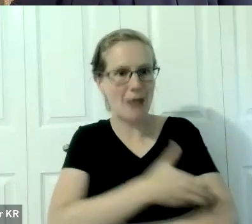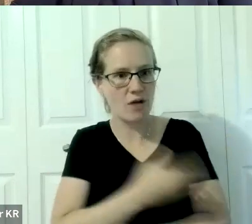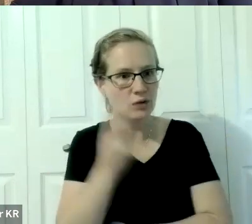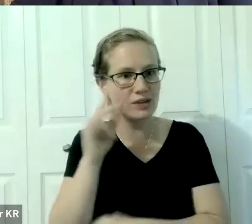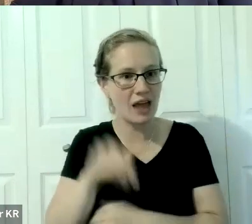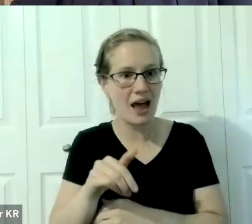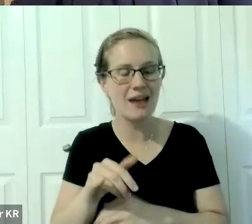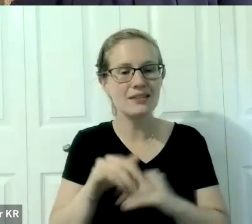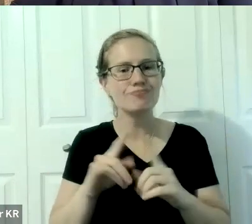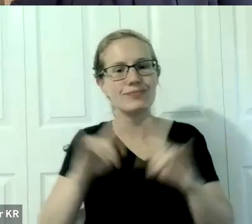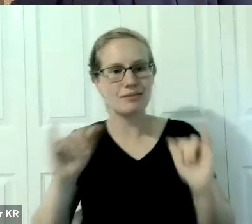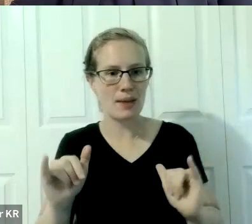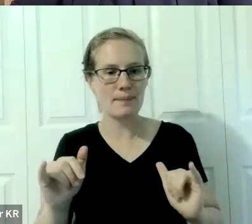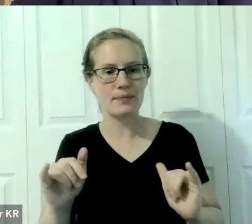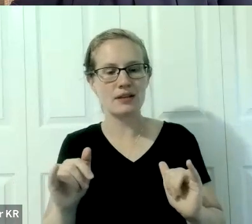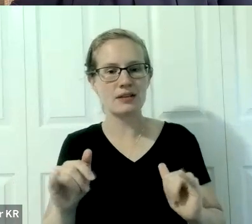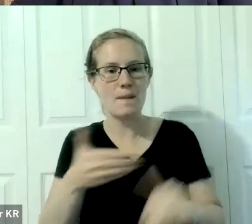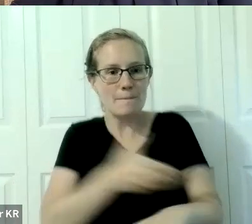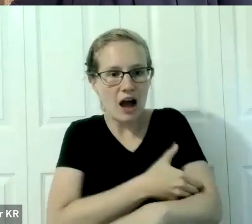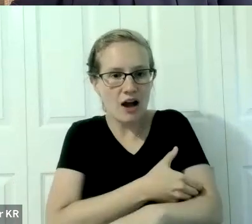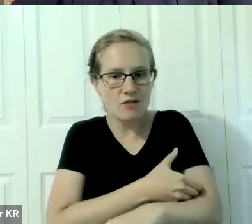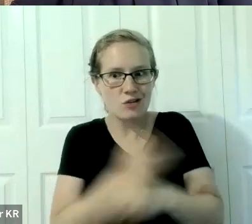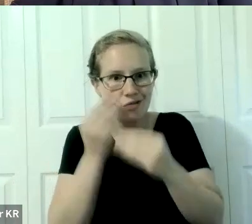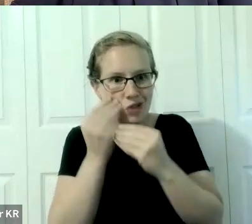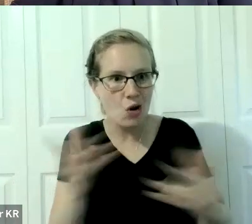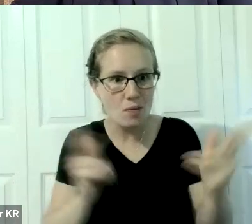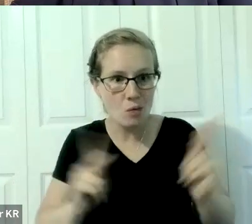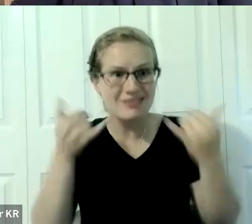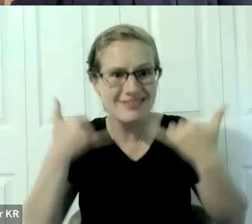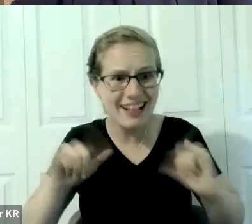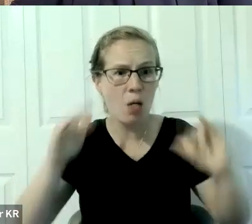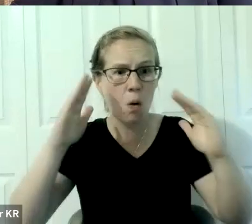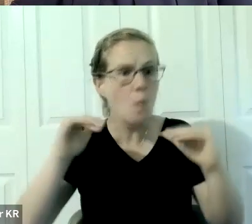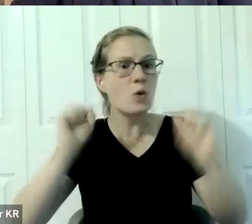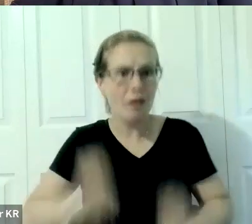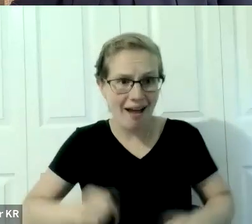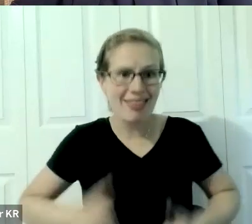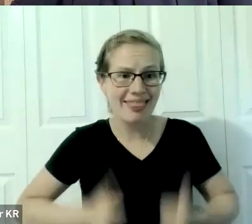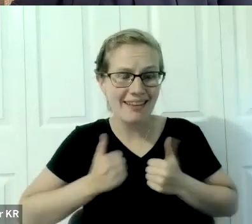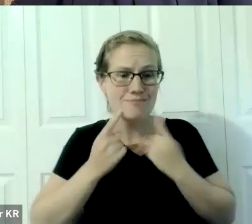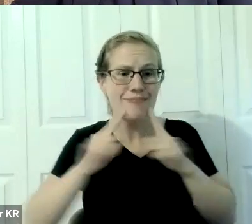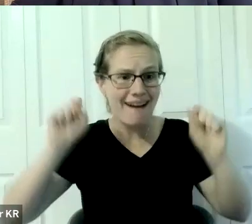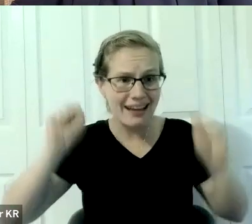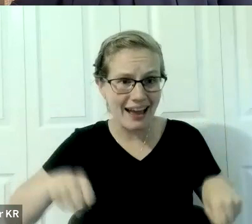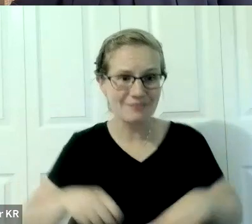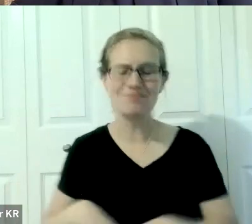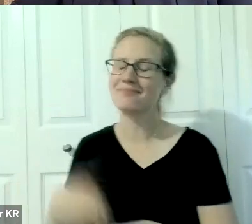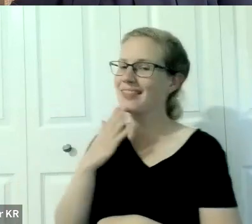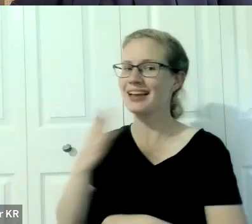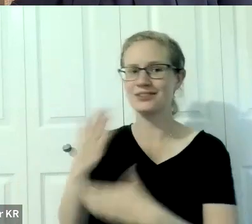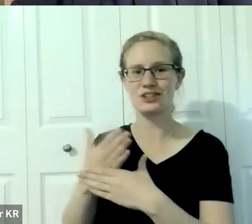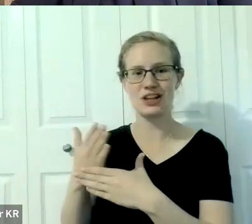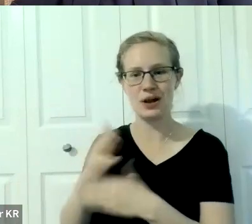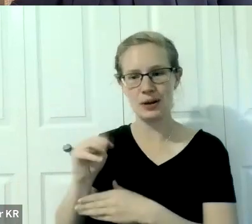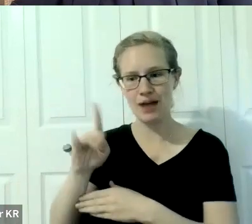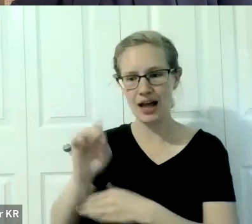it's powerful to let people know there still is hope. You can live with this. Yeah, thanks for sharing that, Mike.